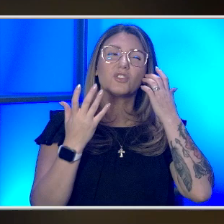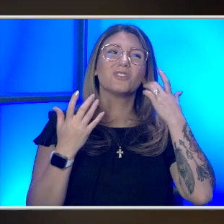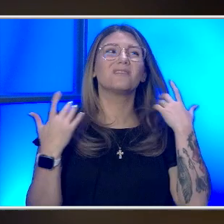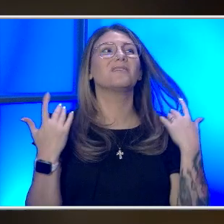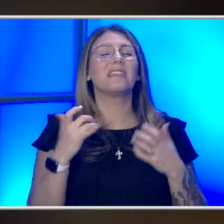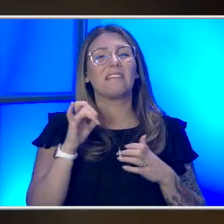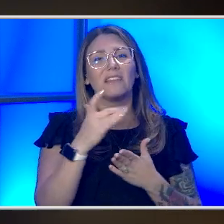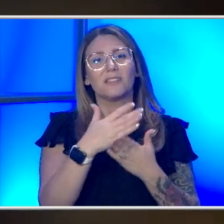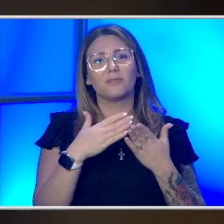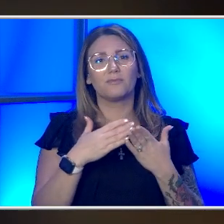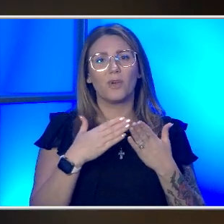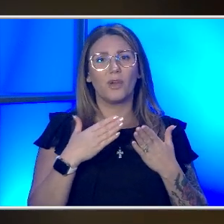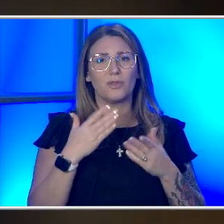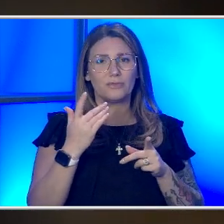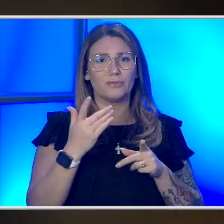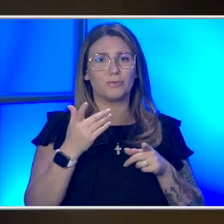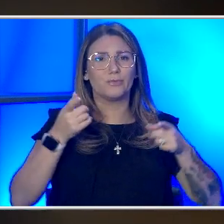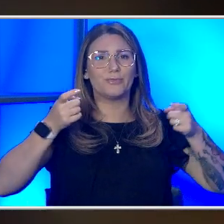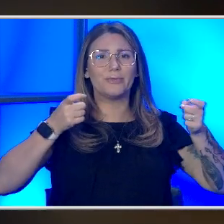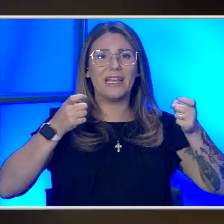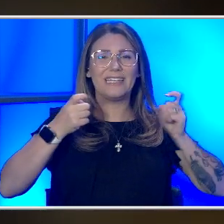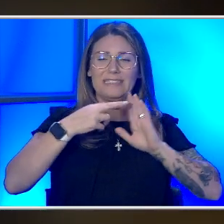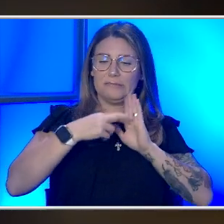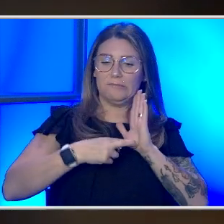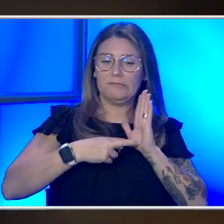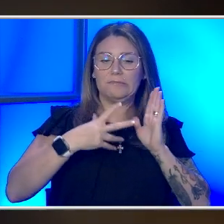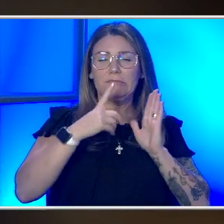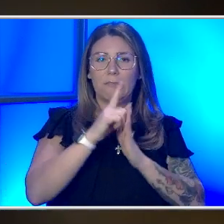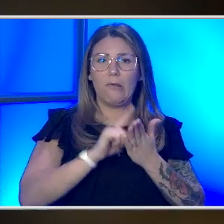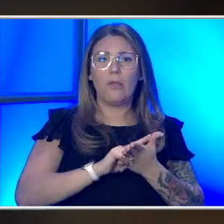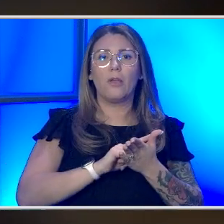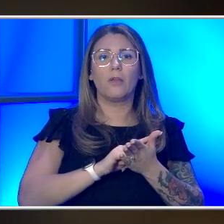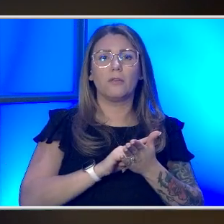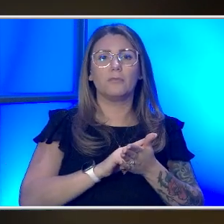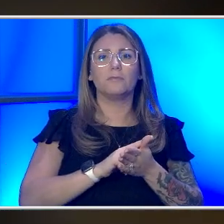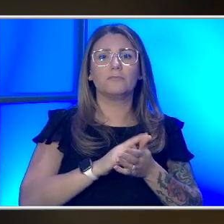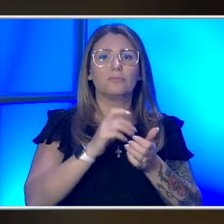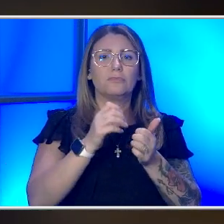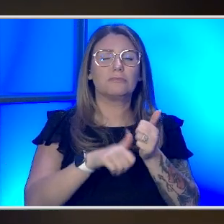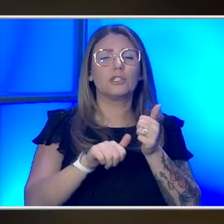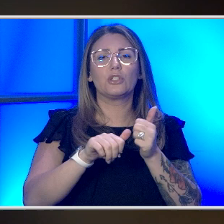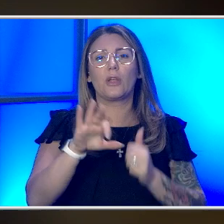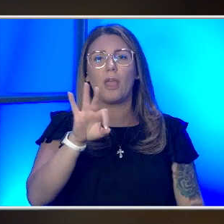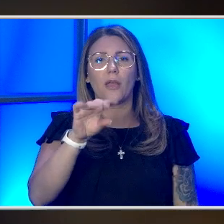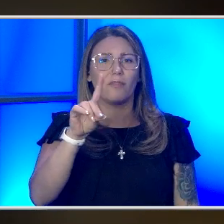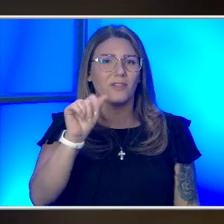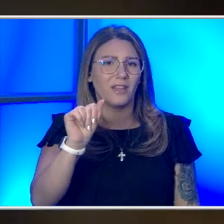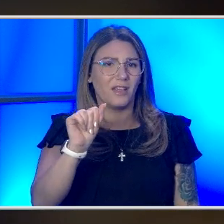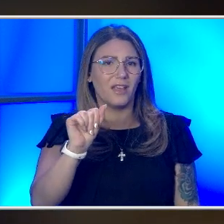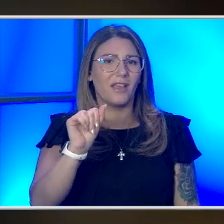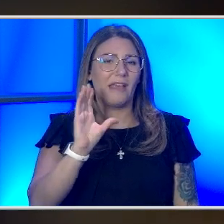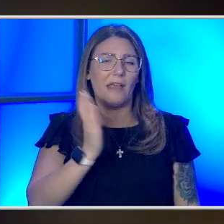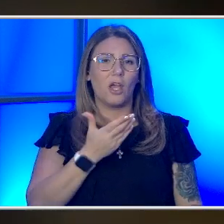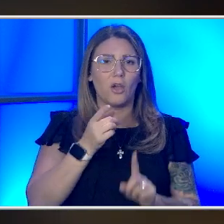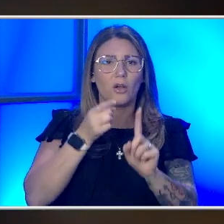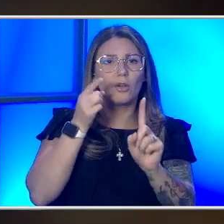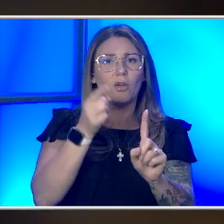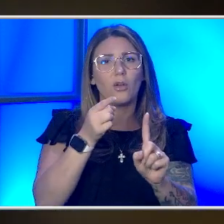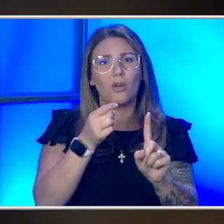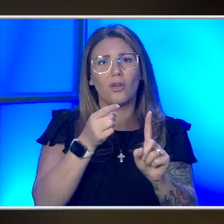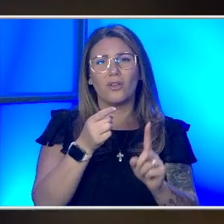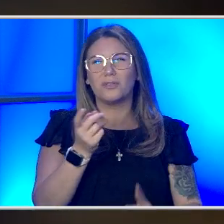the regulations that we're required to follow per the FDA. So it's our goal to always get to, I can't remember the